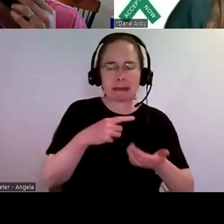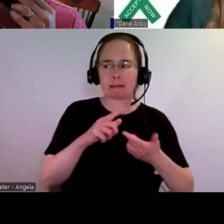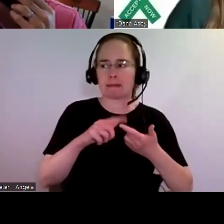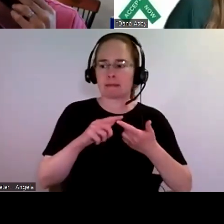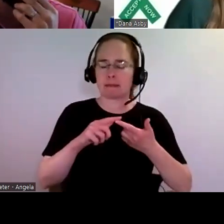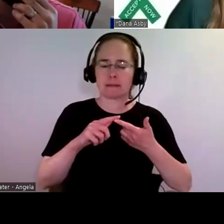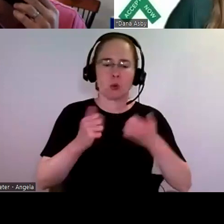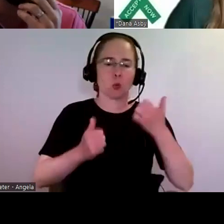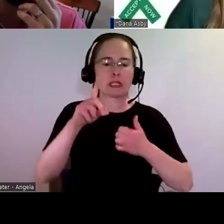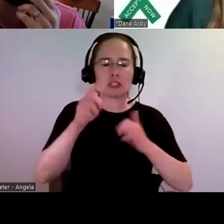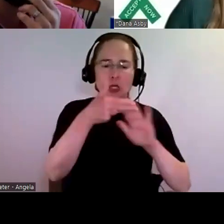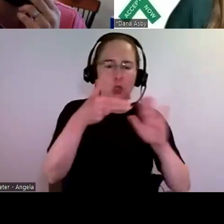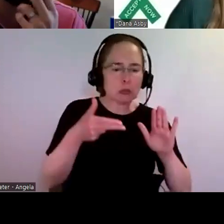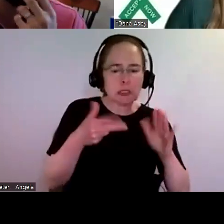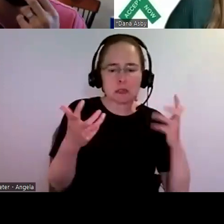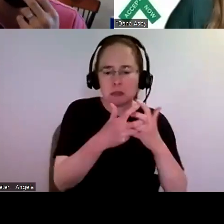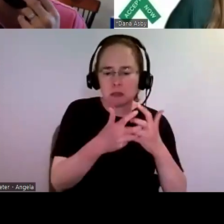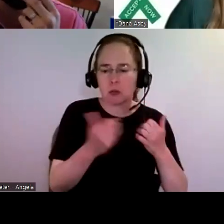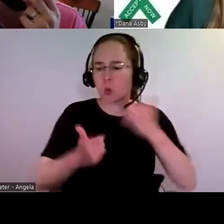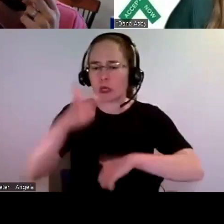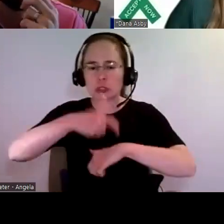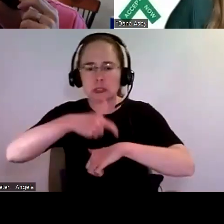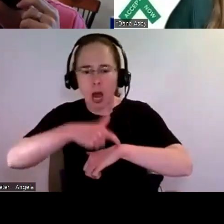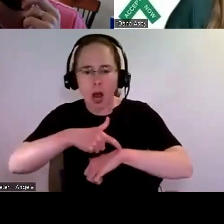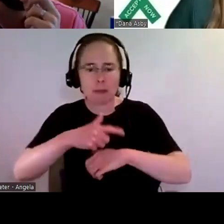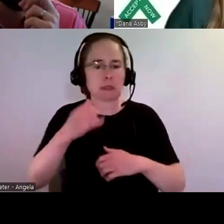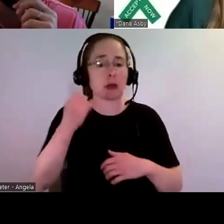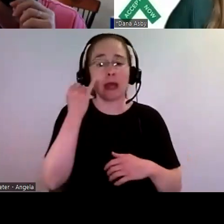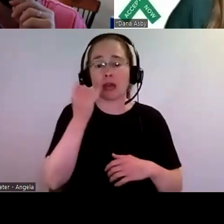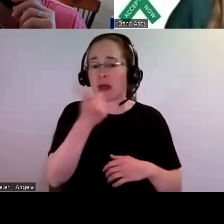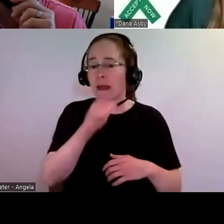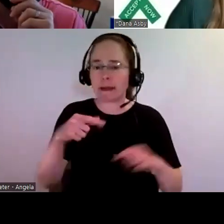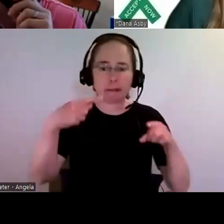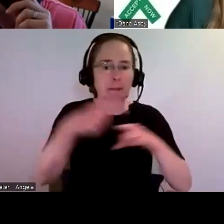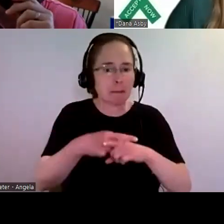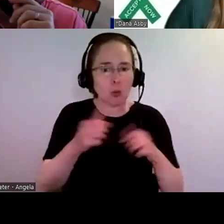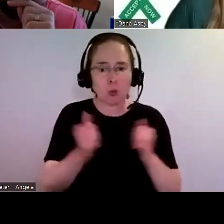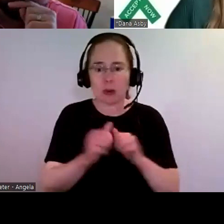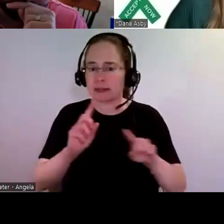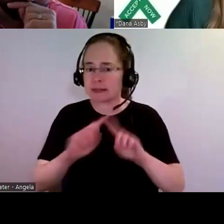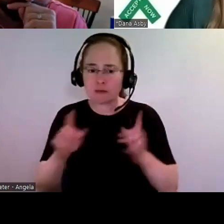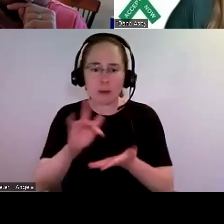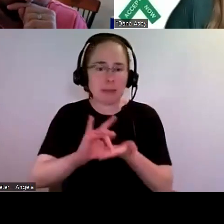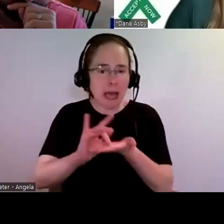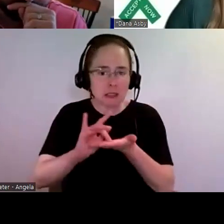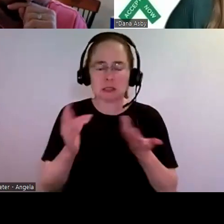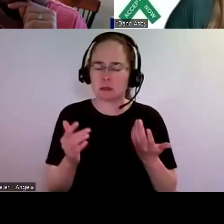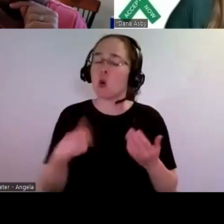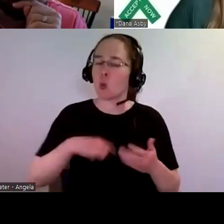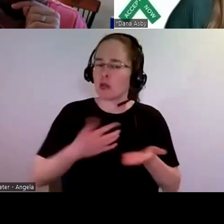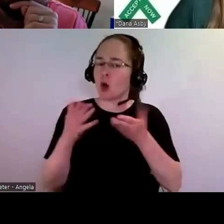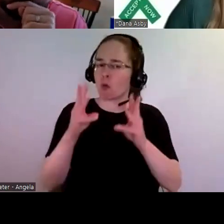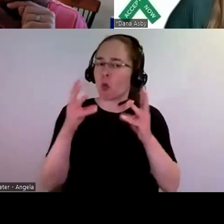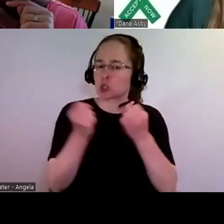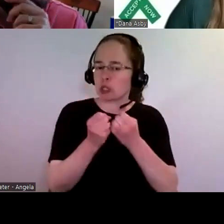what diagnosis, and at what times, and if there are any interactions with different meds. So we've done workshops like that